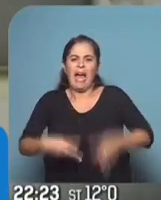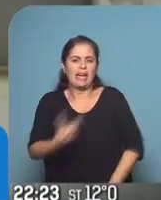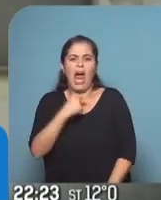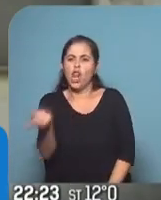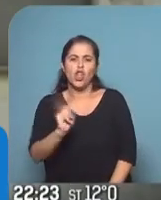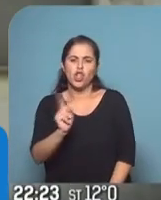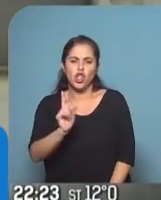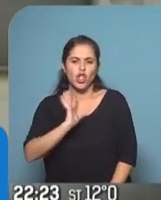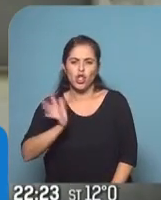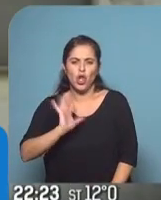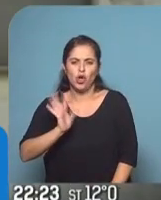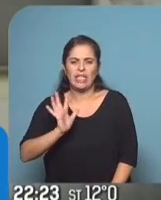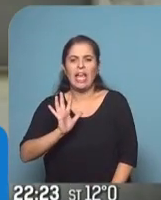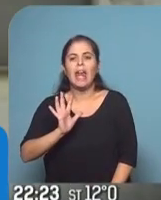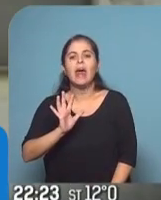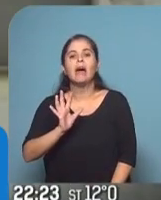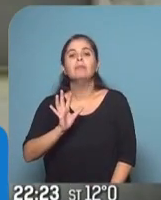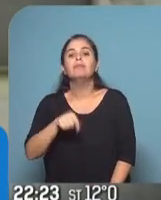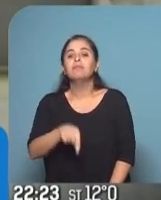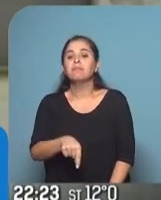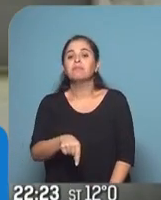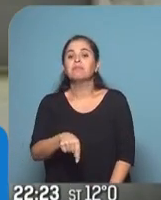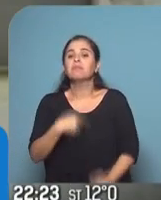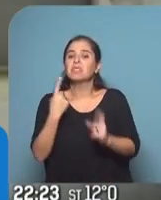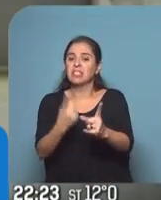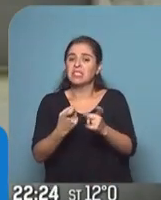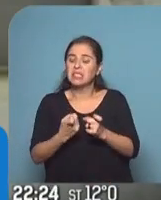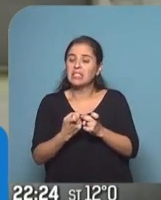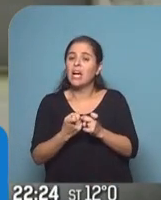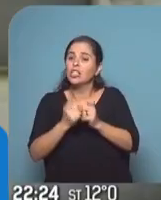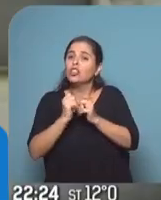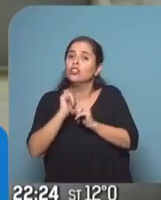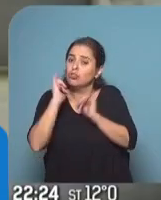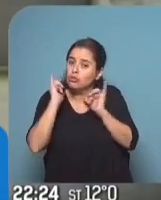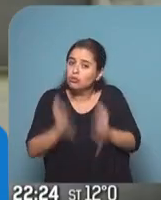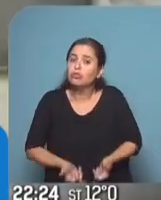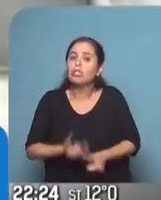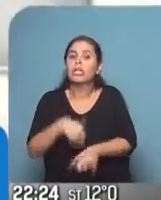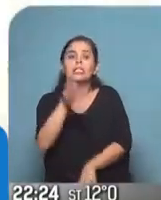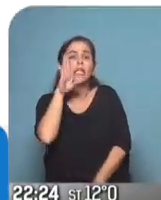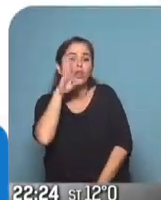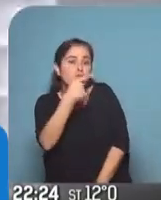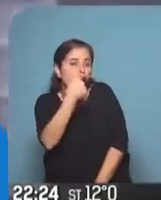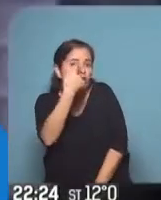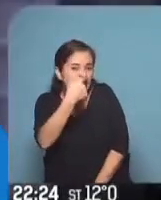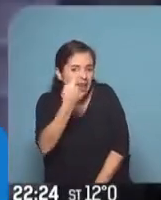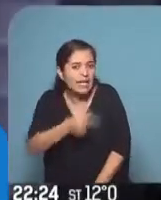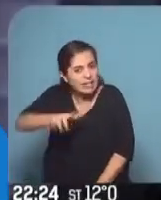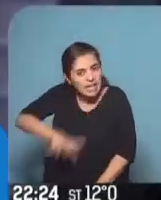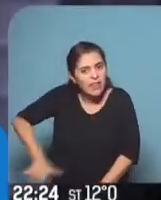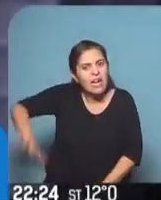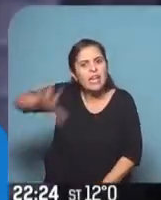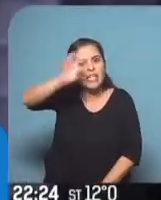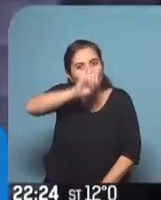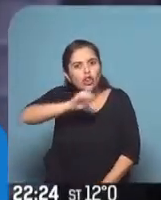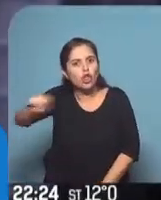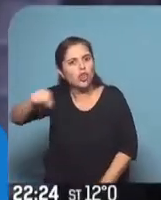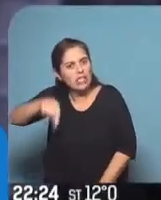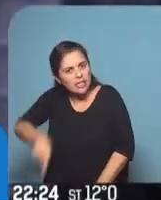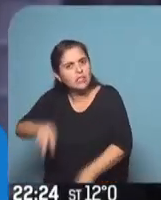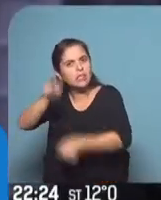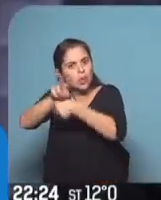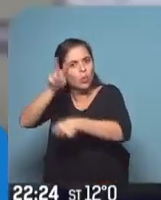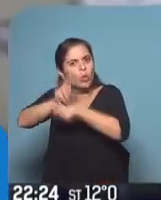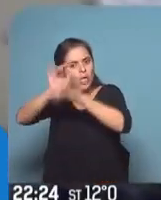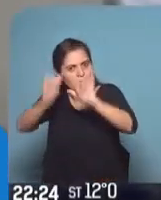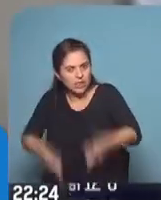that message while doing the things that are necessary to protect American interests in the region. Estados Unidos pretende que